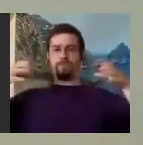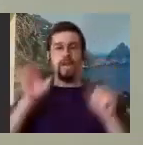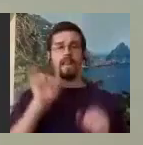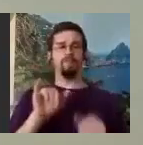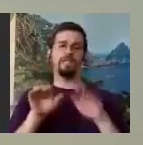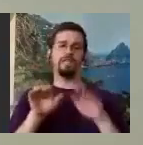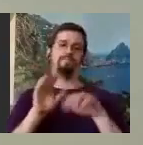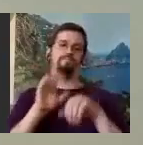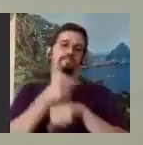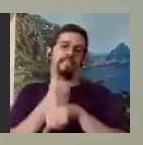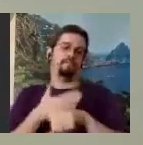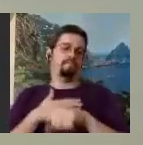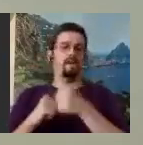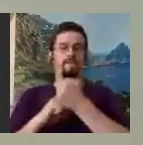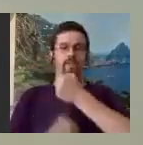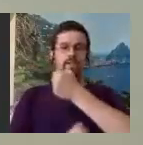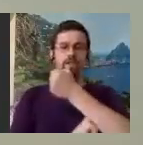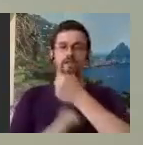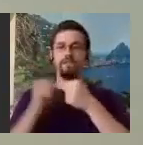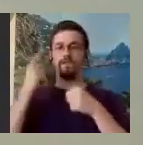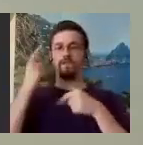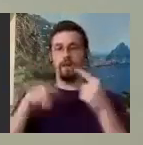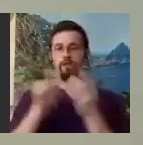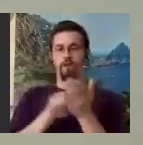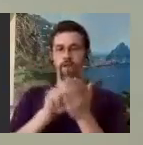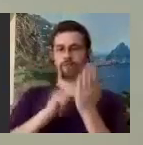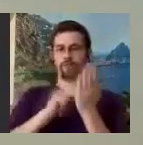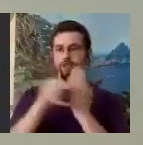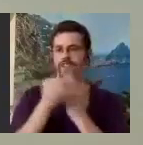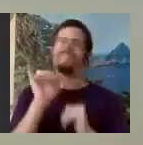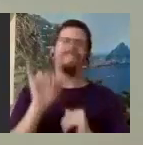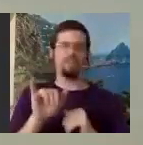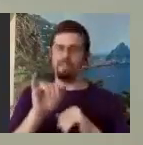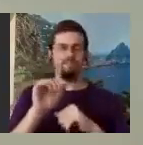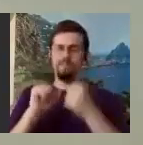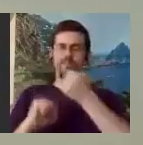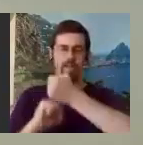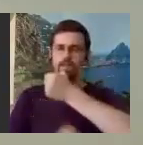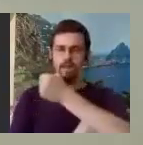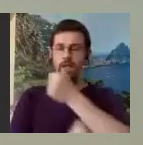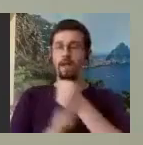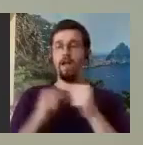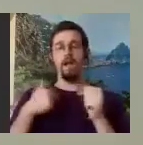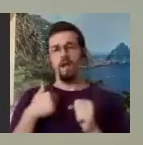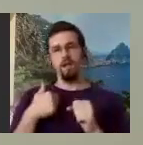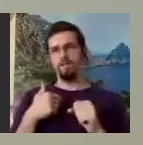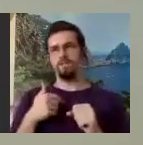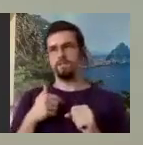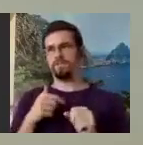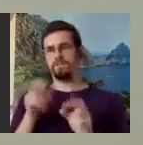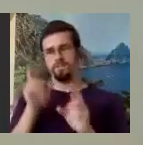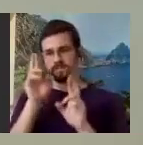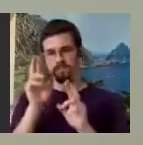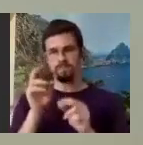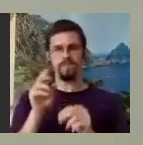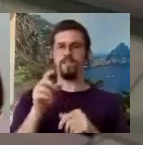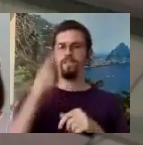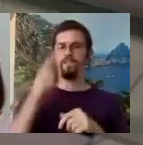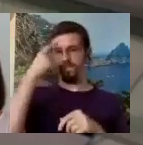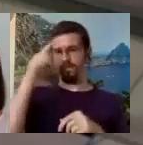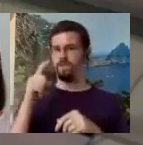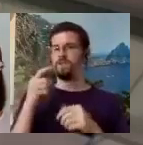can explore these ideas and can explore the idea of sign writing and other projects as well. So